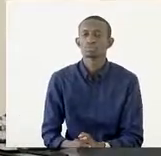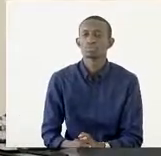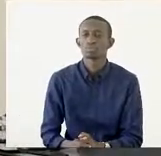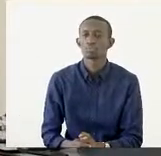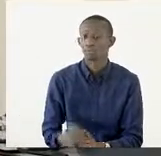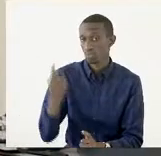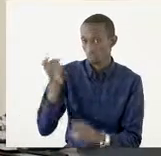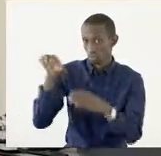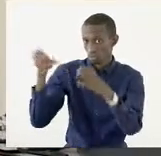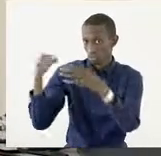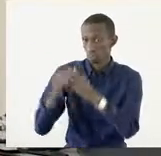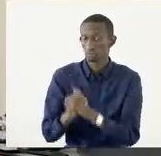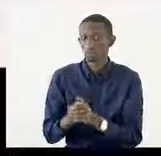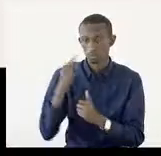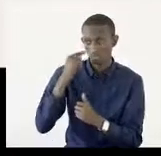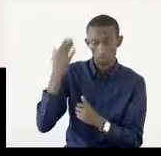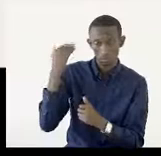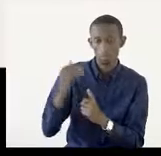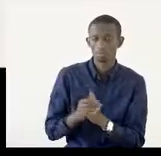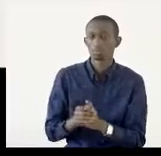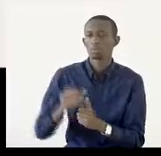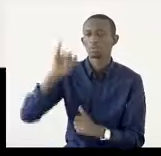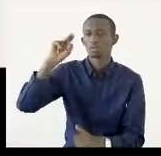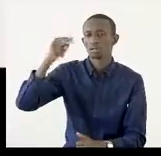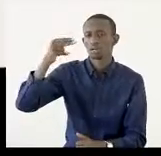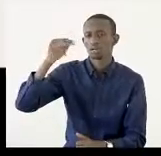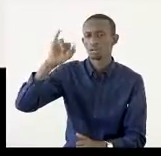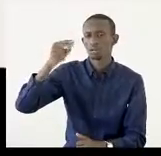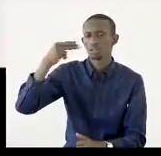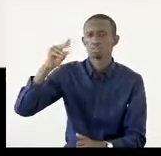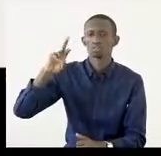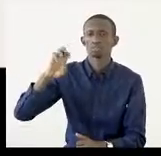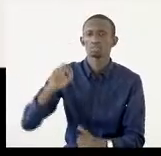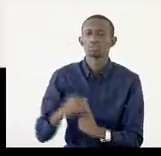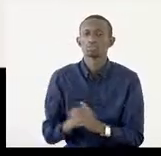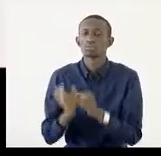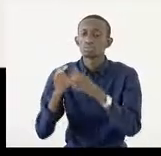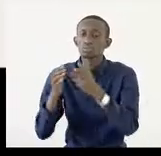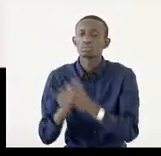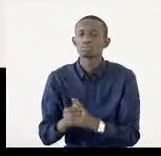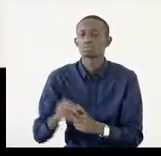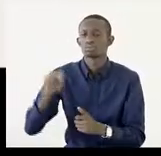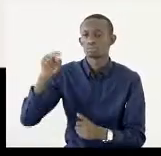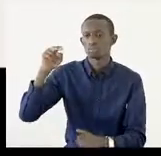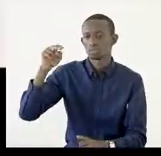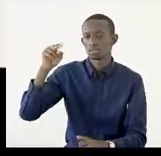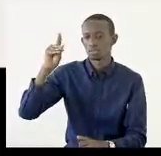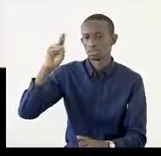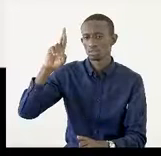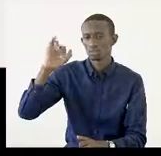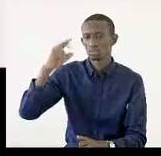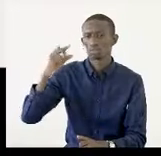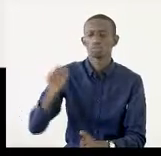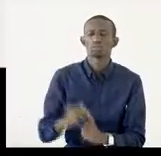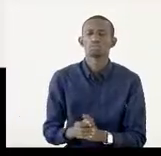One of the compounds that we have seen is hydroxyramine that form the oxymes. Now,